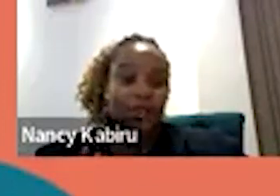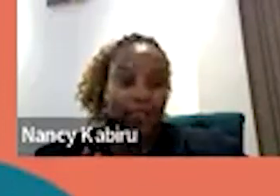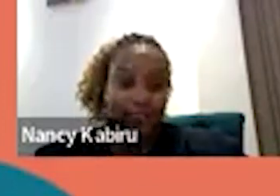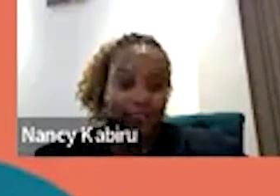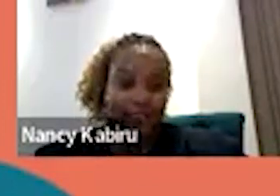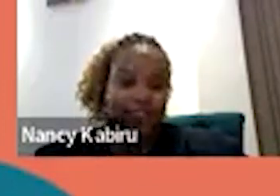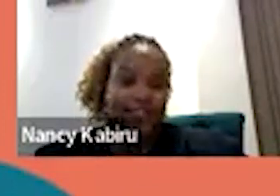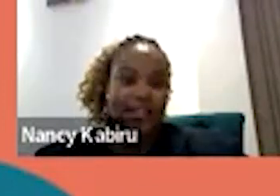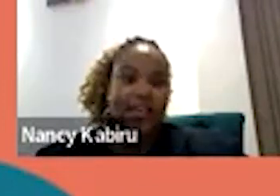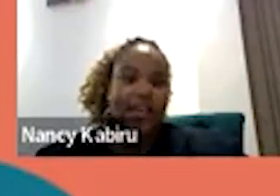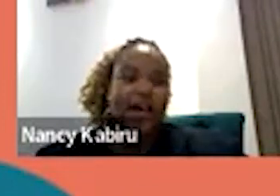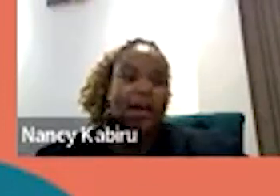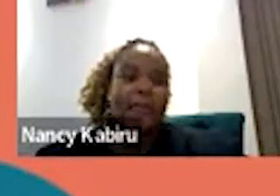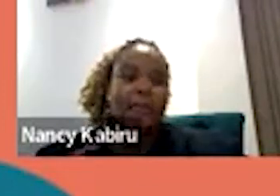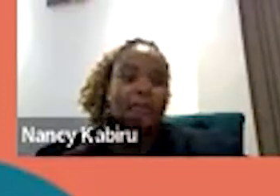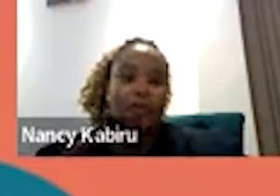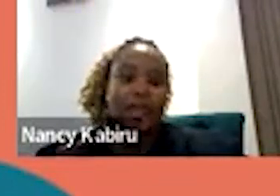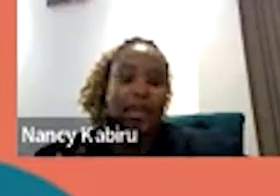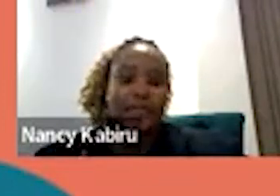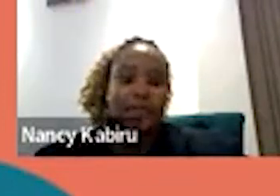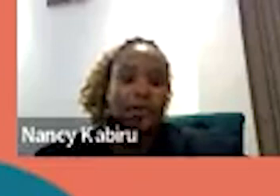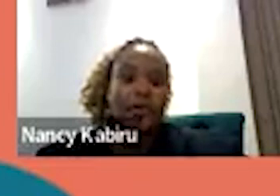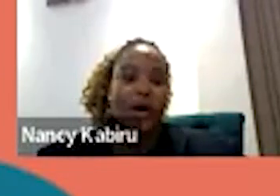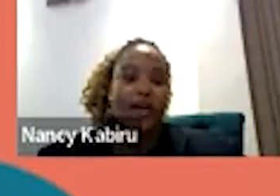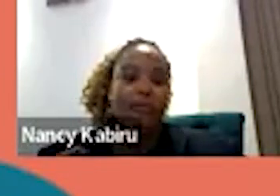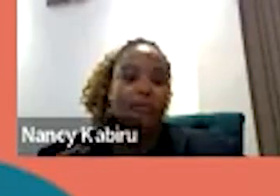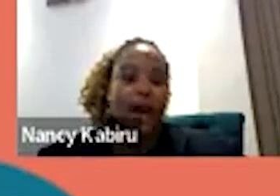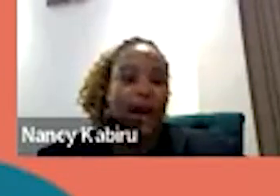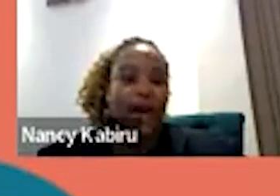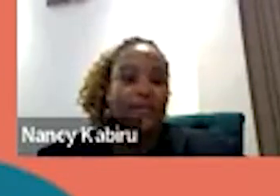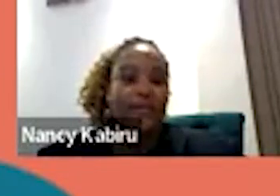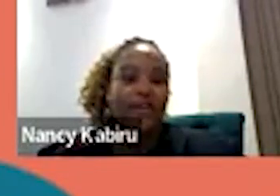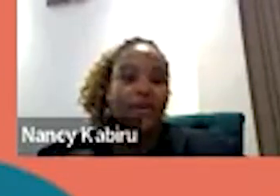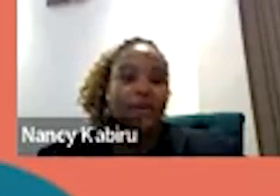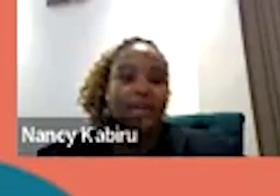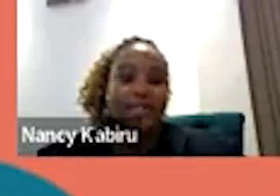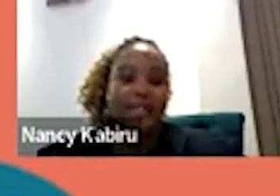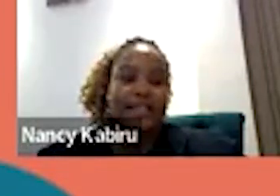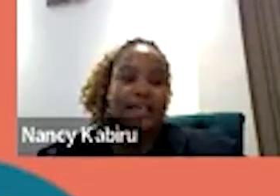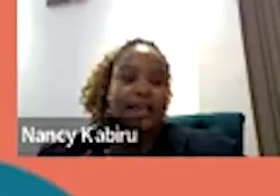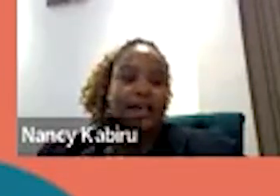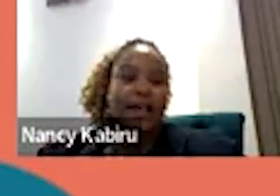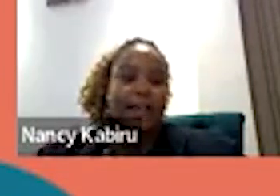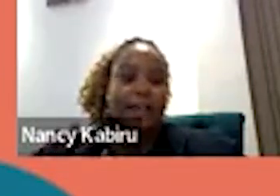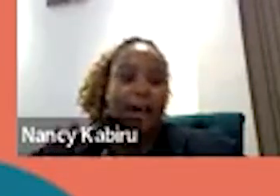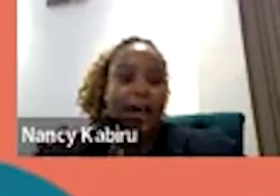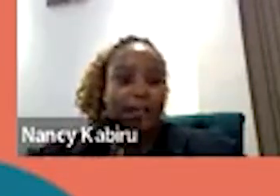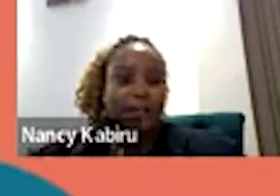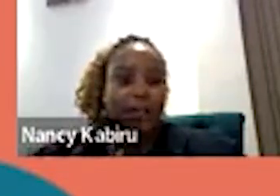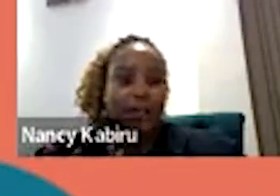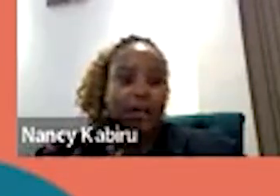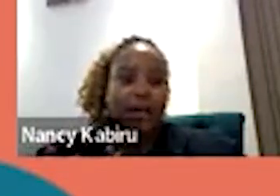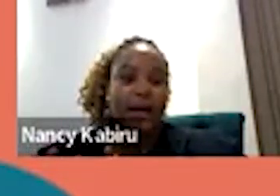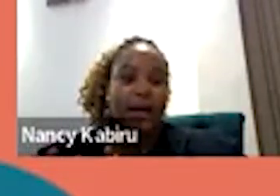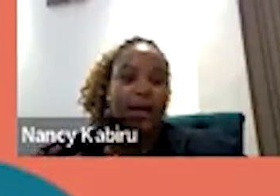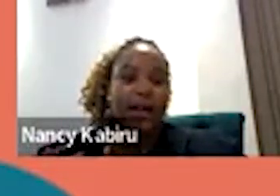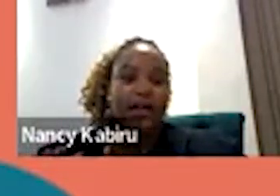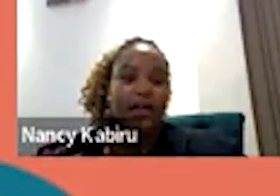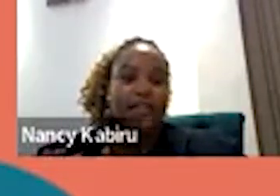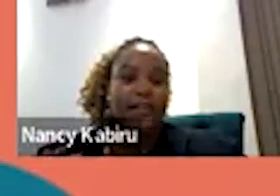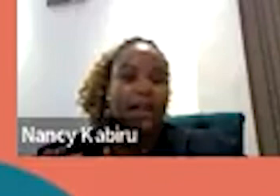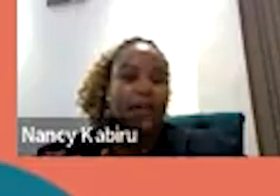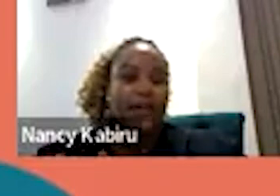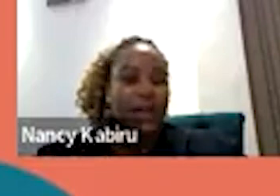experiencing mental illnesses. Looking at people who have poor housing, hopelessness, having